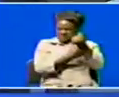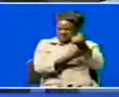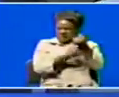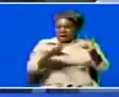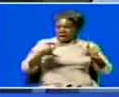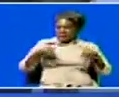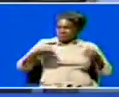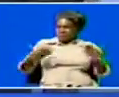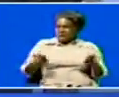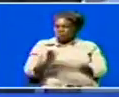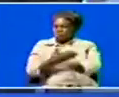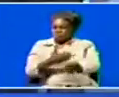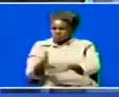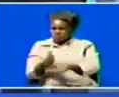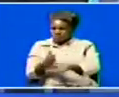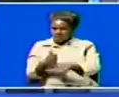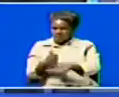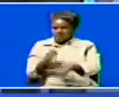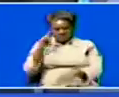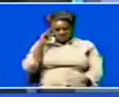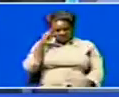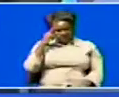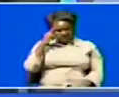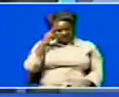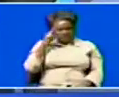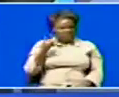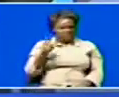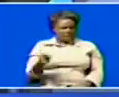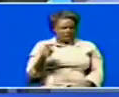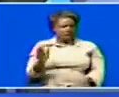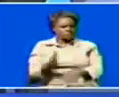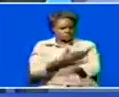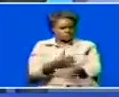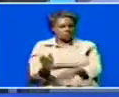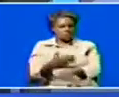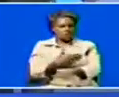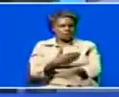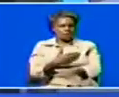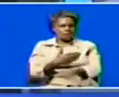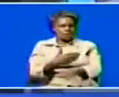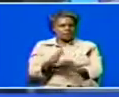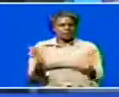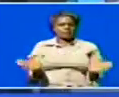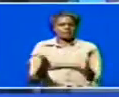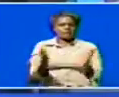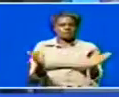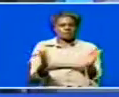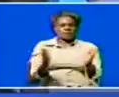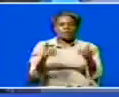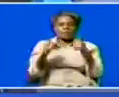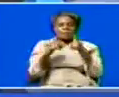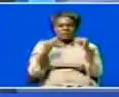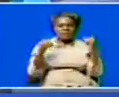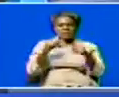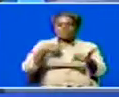yeah. the music? Did they get any message out of it? I think that's been really one of the most encouraging responses I've gotten to music,